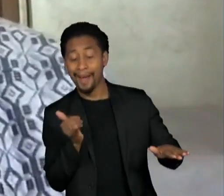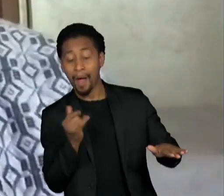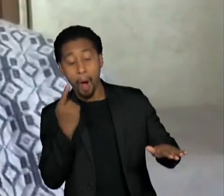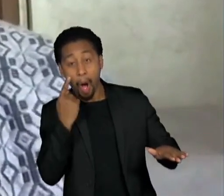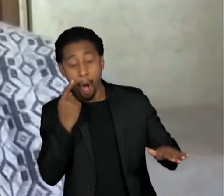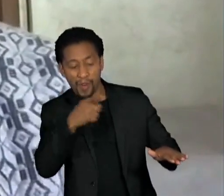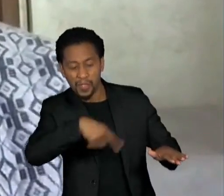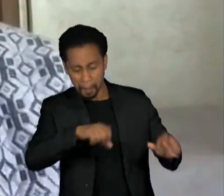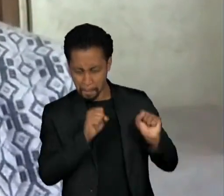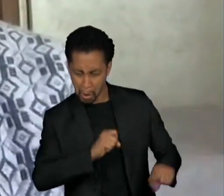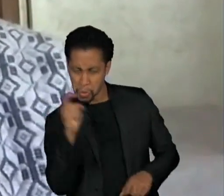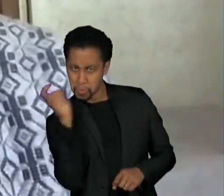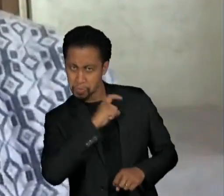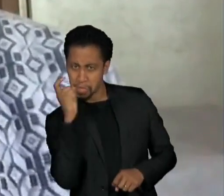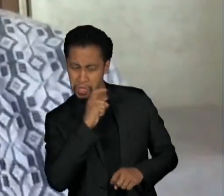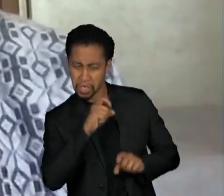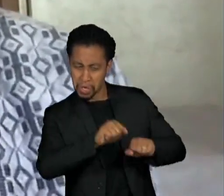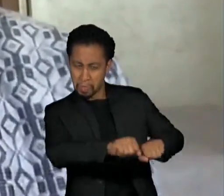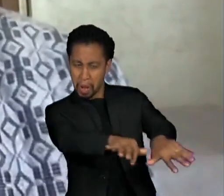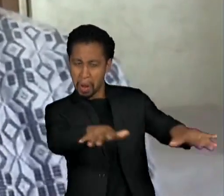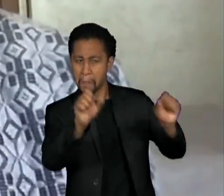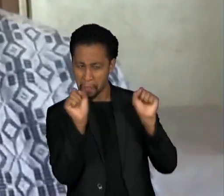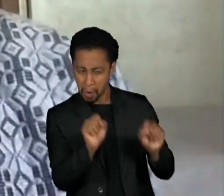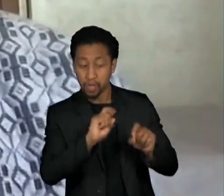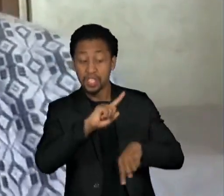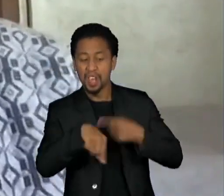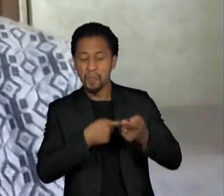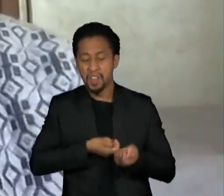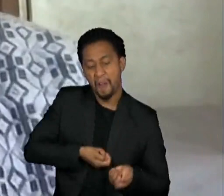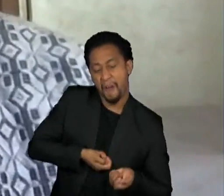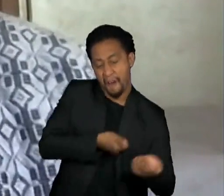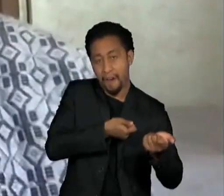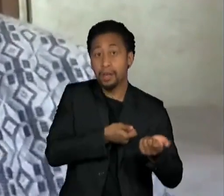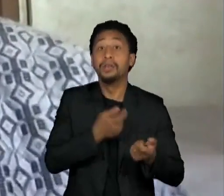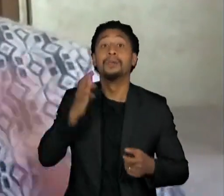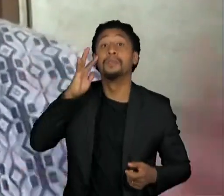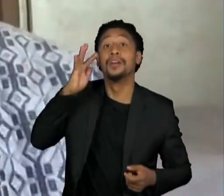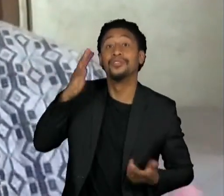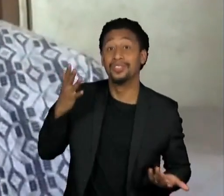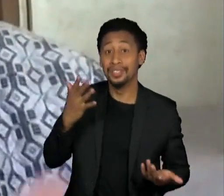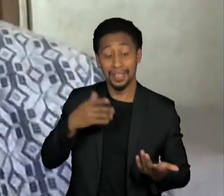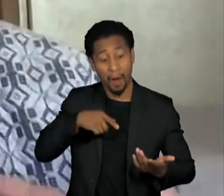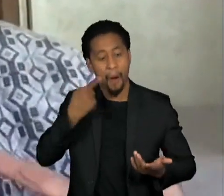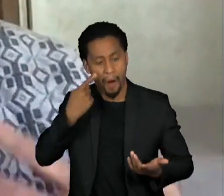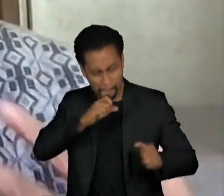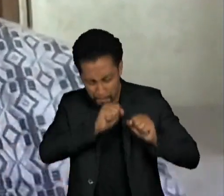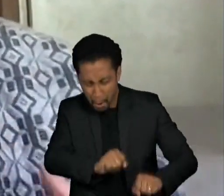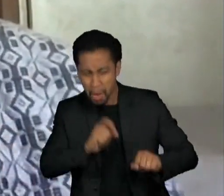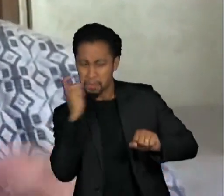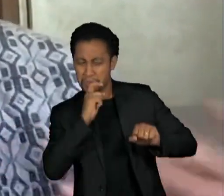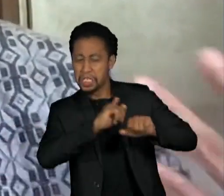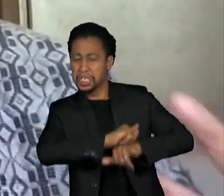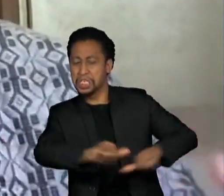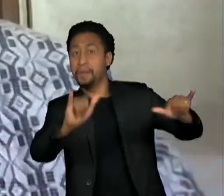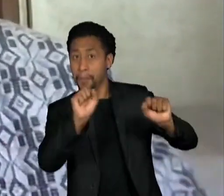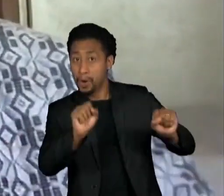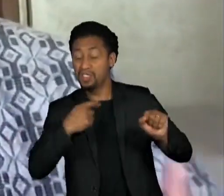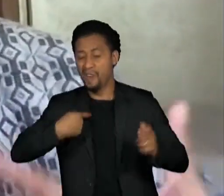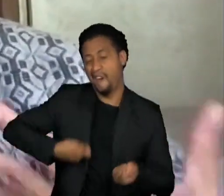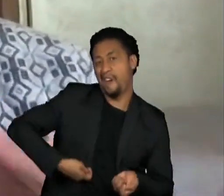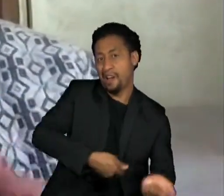reward you. And then you go further, lie all the time, and I will reward you. It's not a coincidence